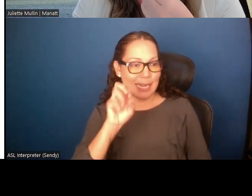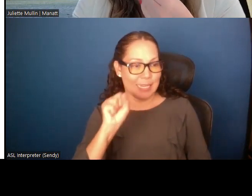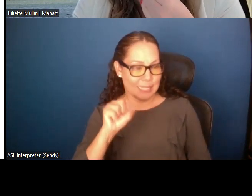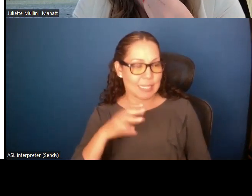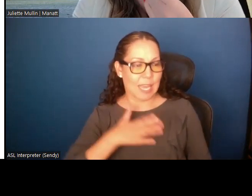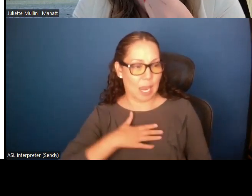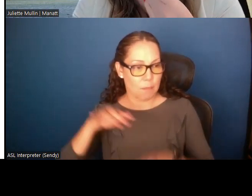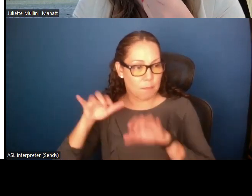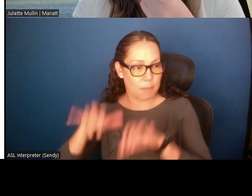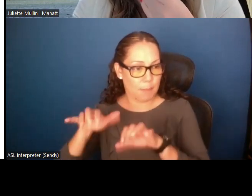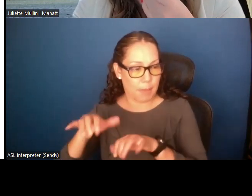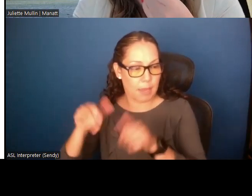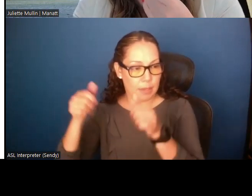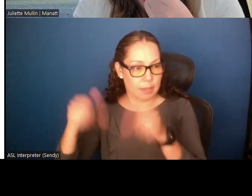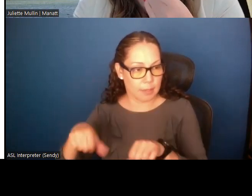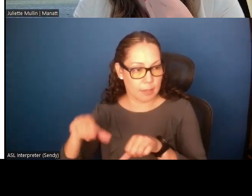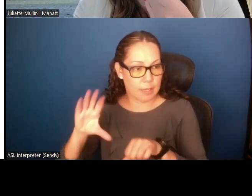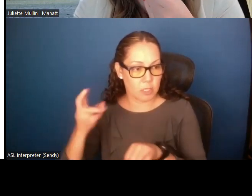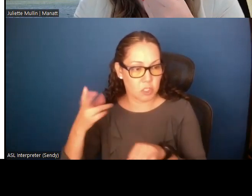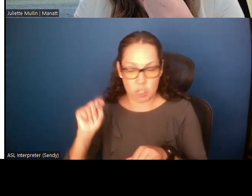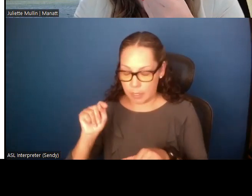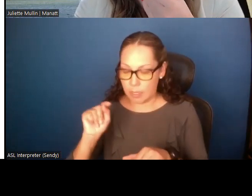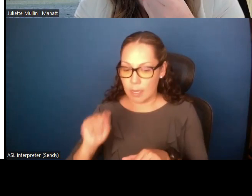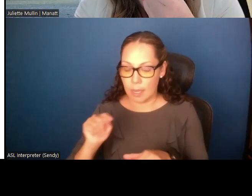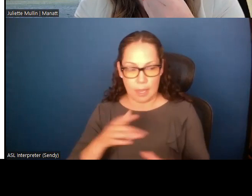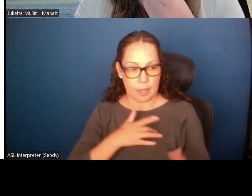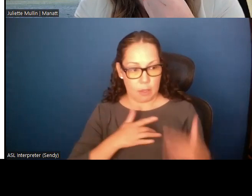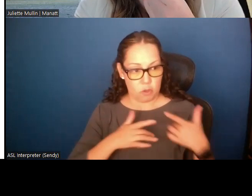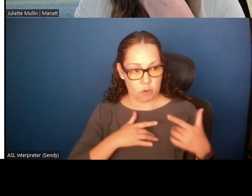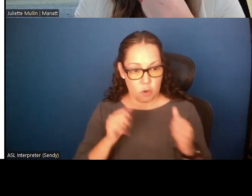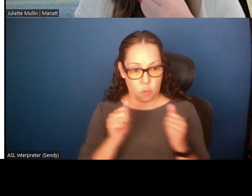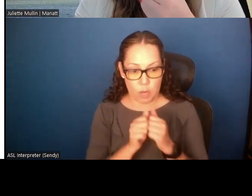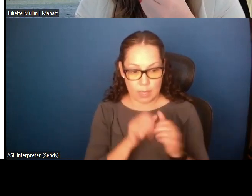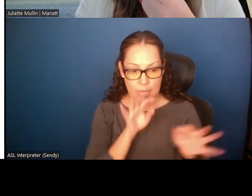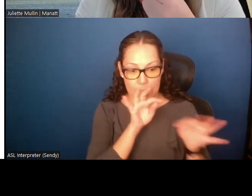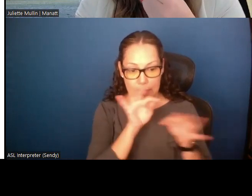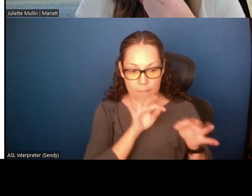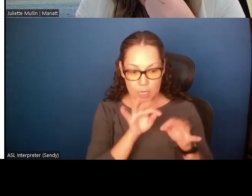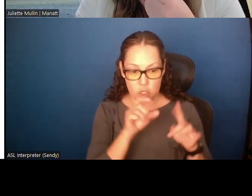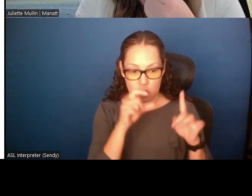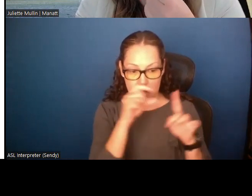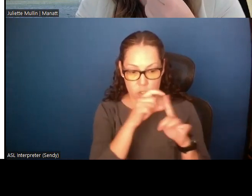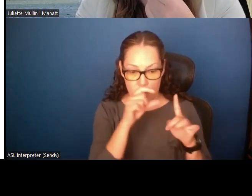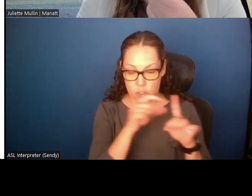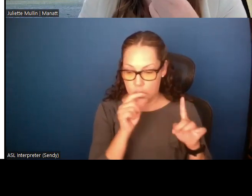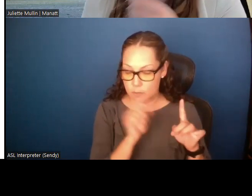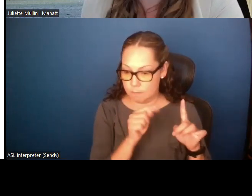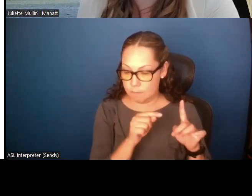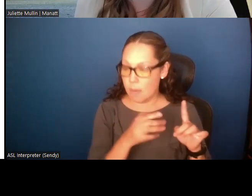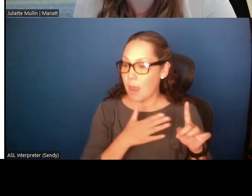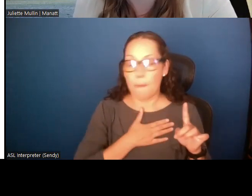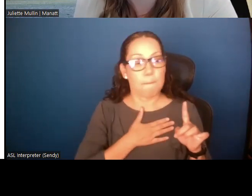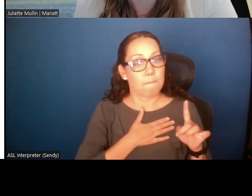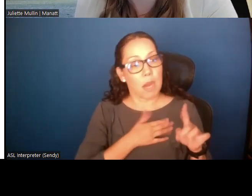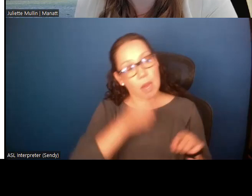the existing definition that's provided by the CDPH. So my brother, he's